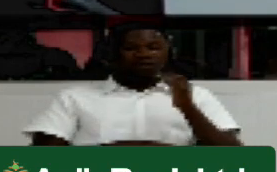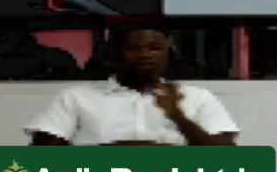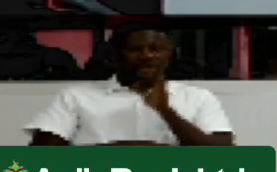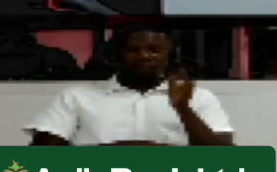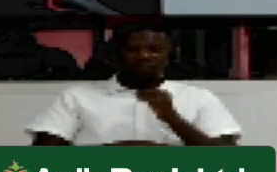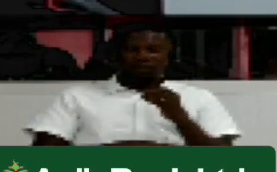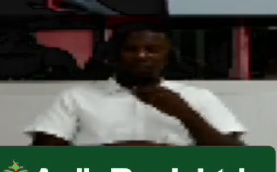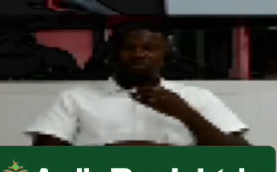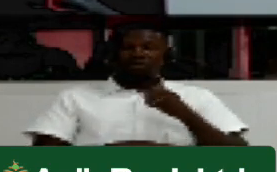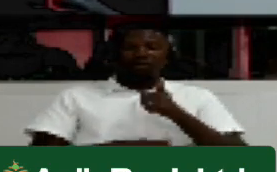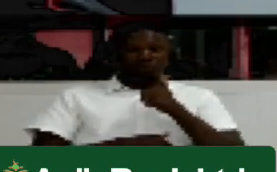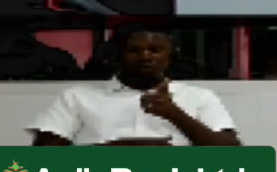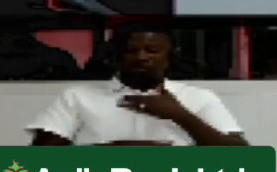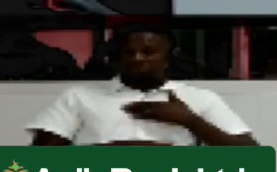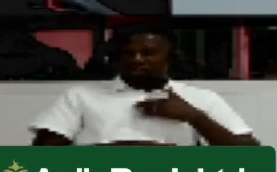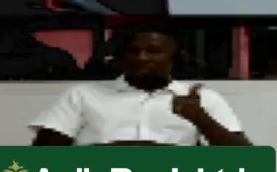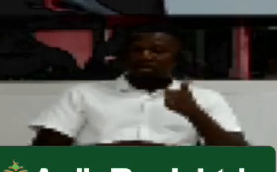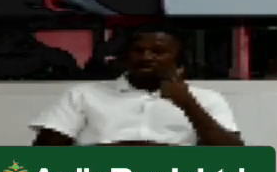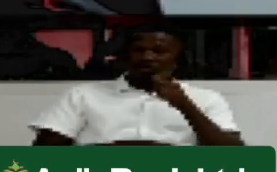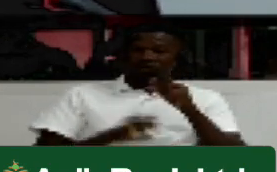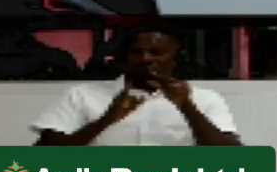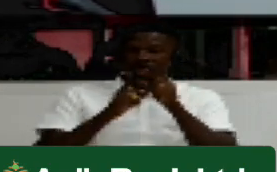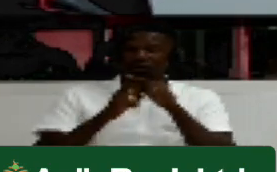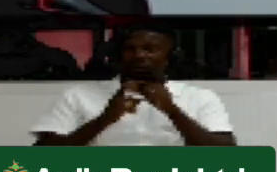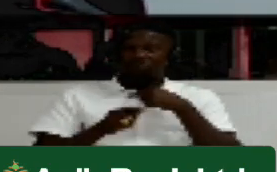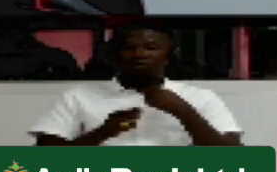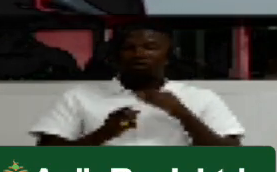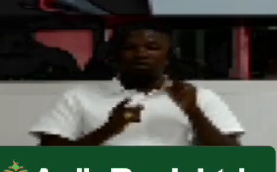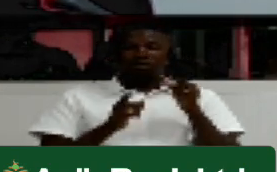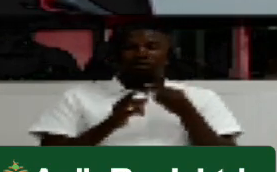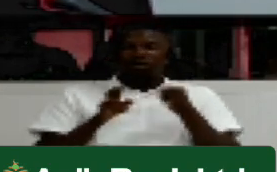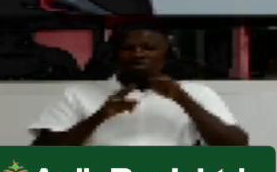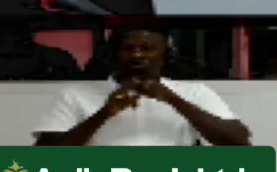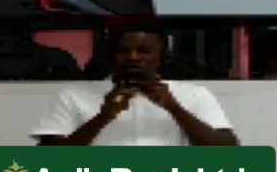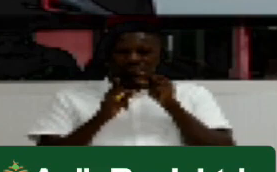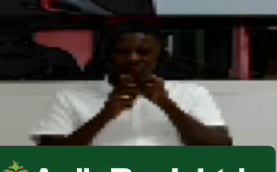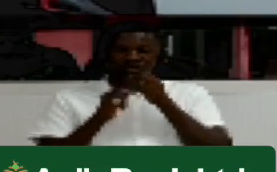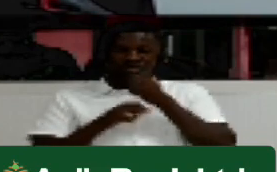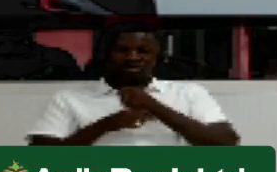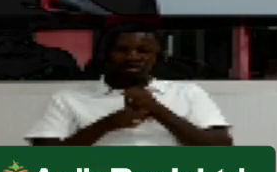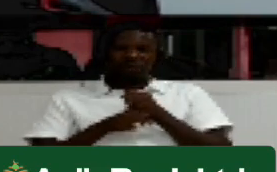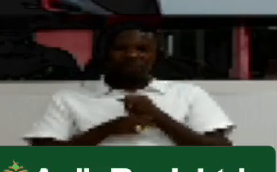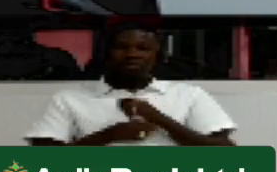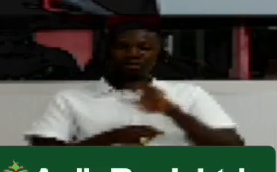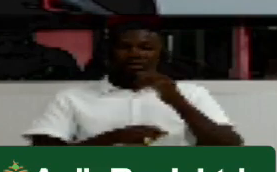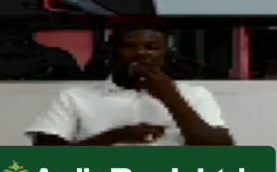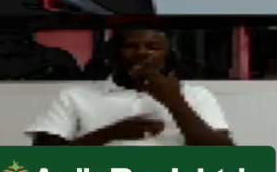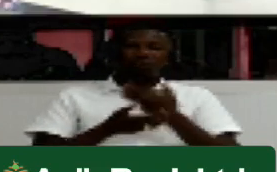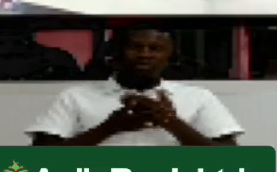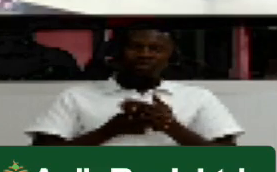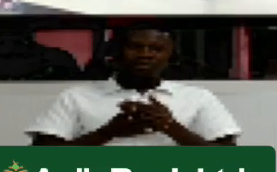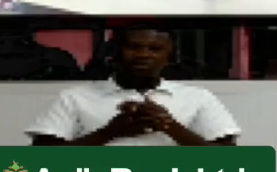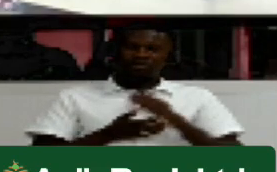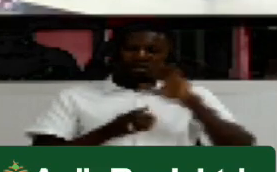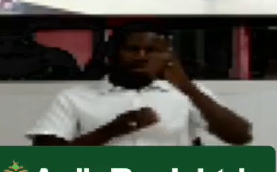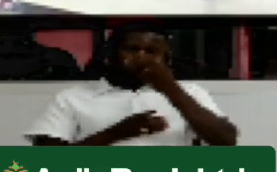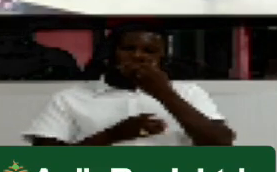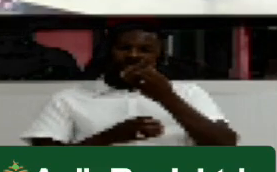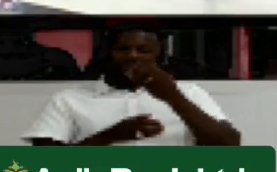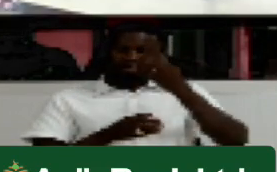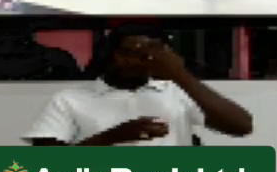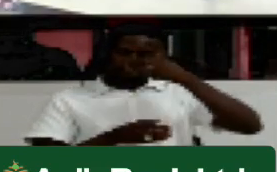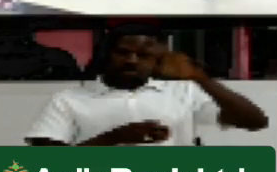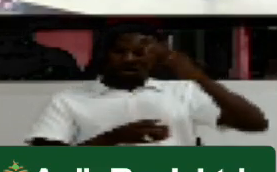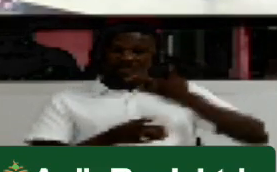wise remarks that you made. Can we, Council, have this statement as part of the record,